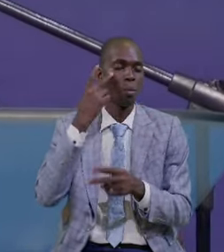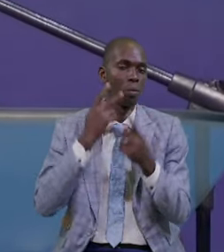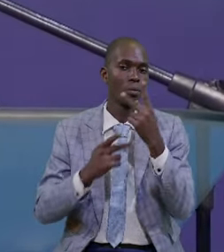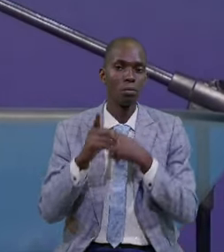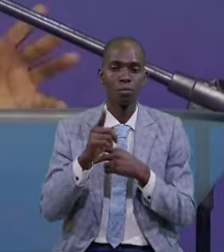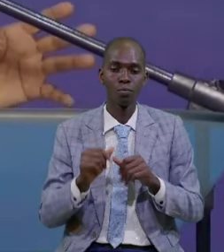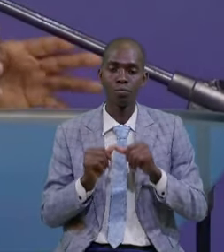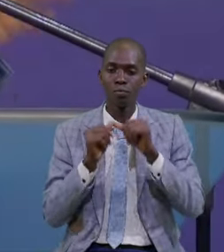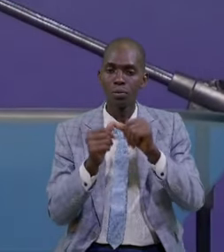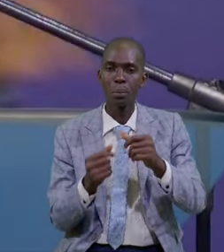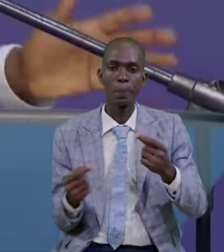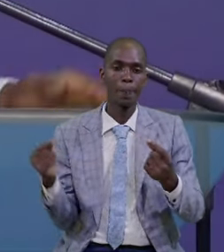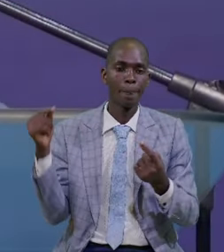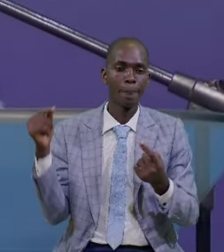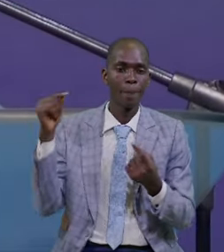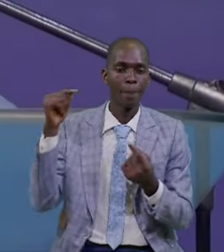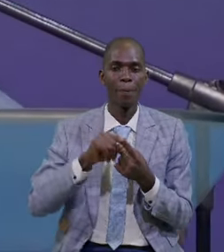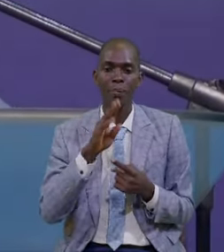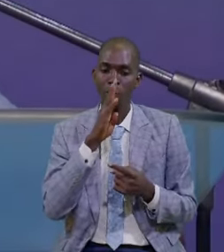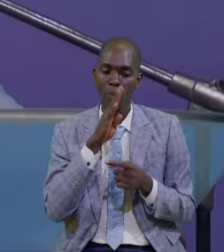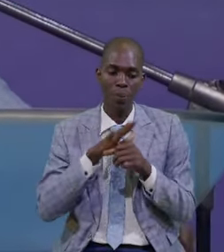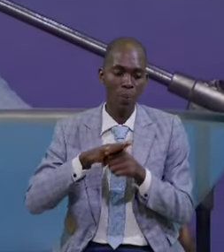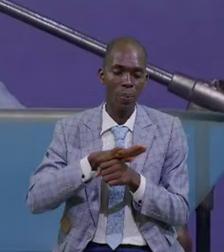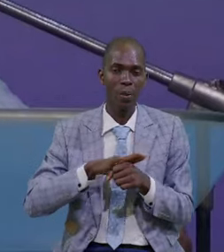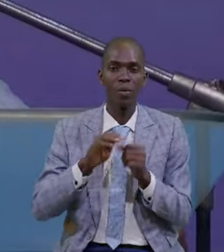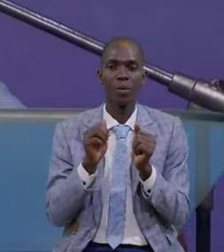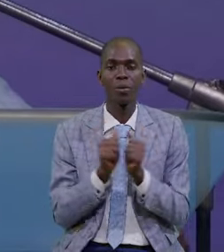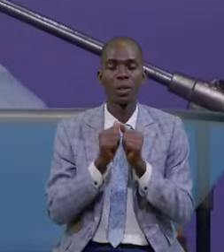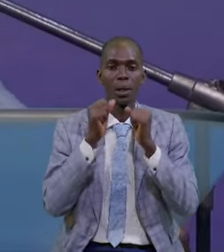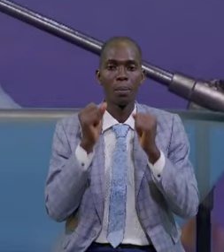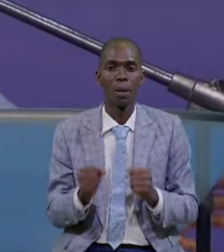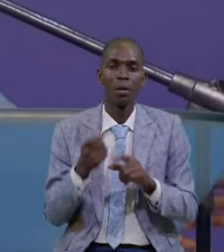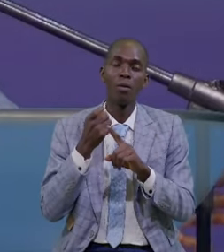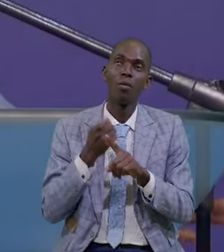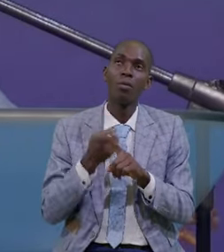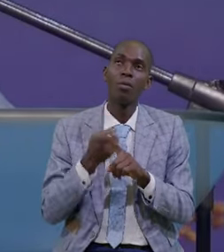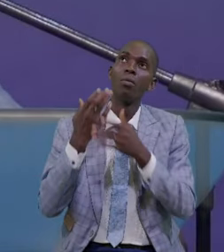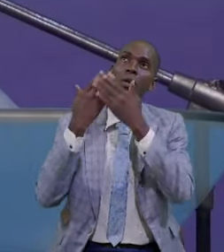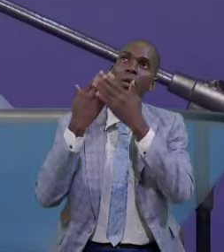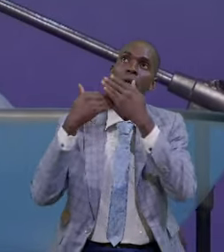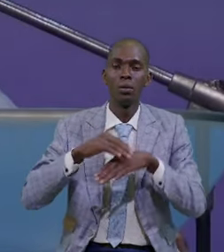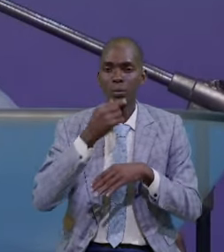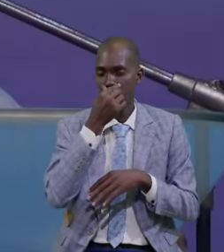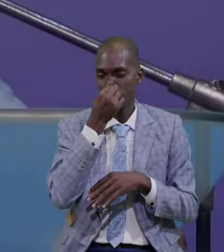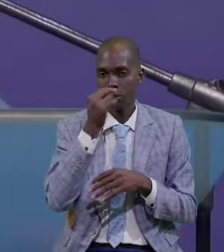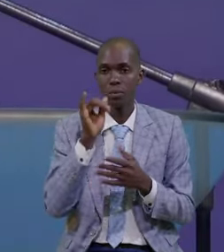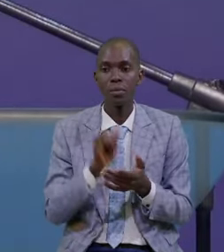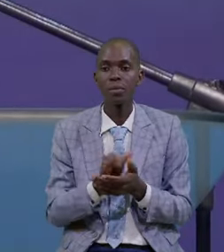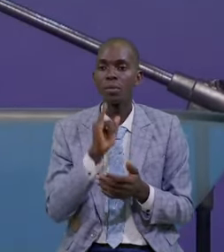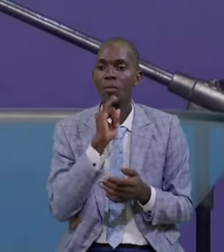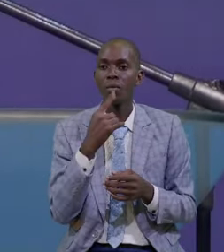until ye be endued with power from on high. That's the promise he has